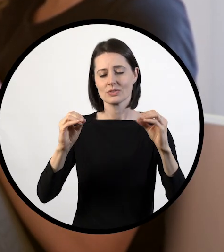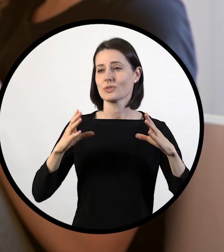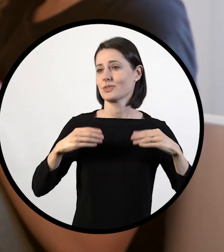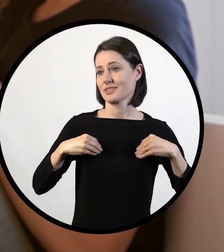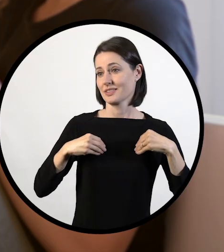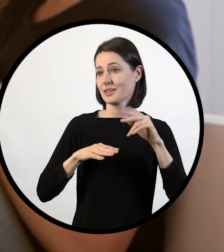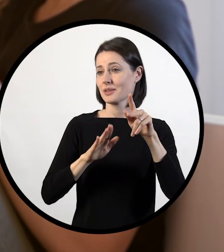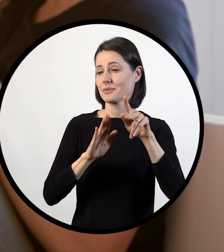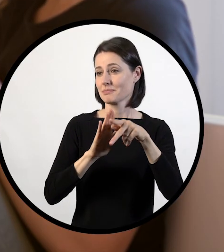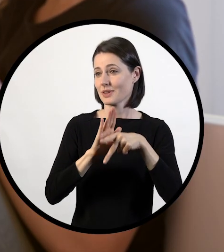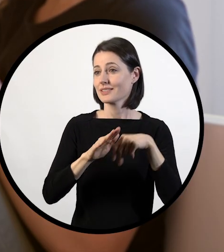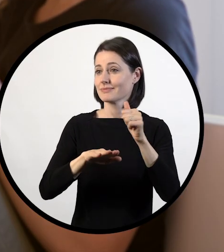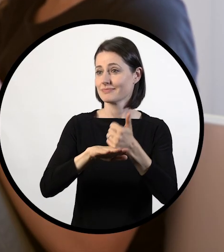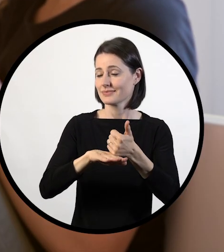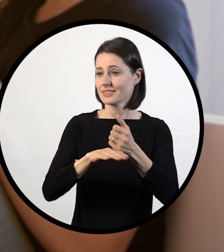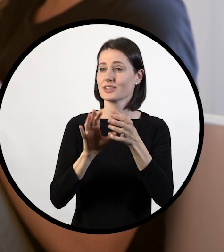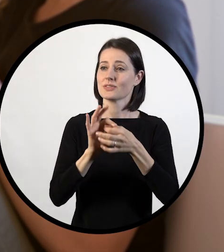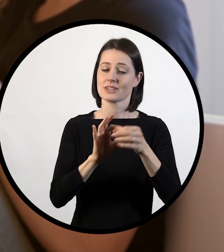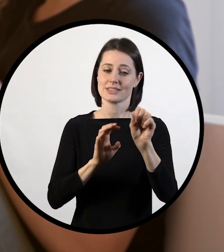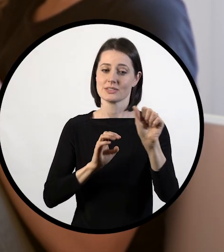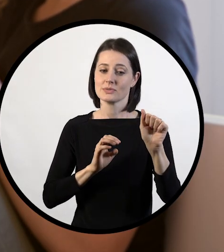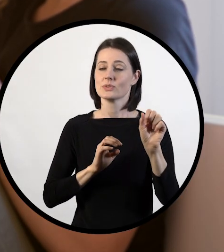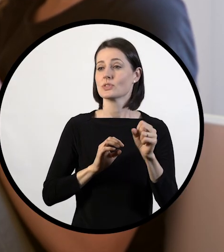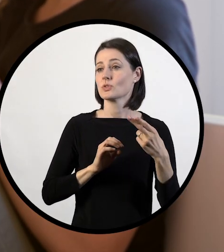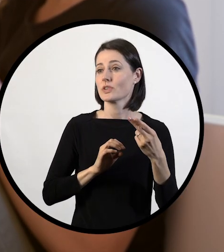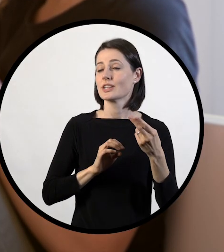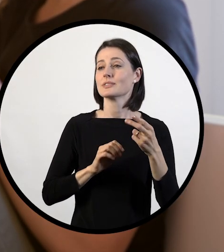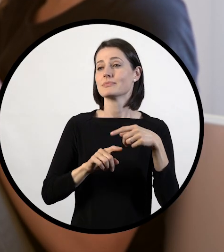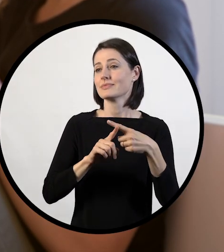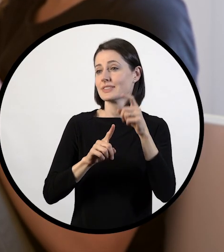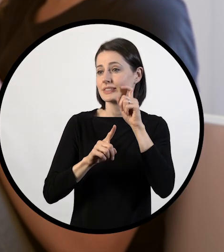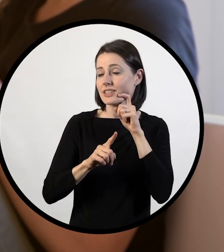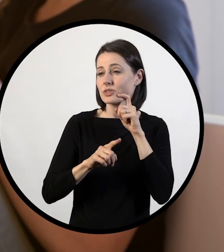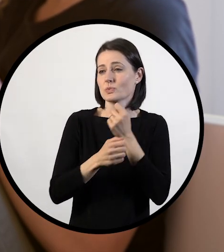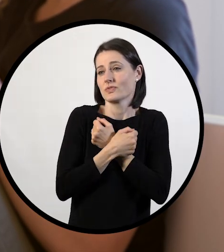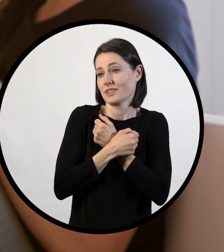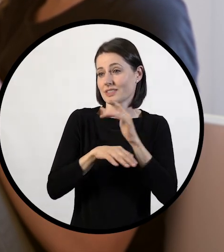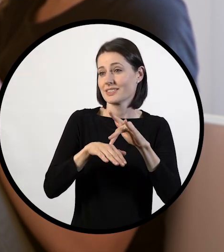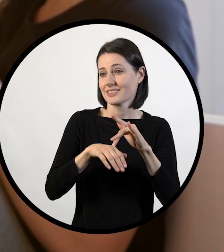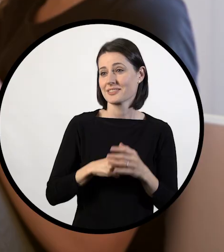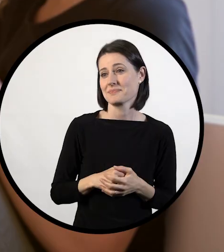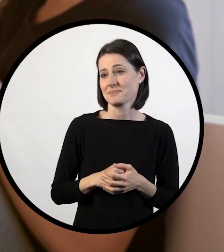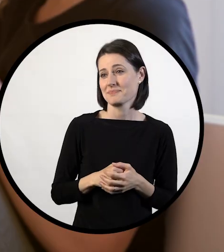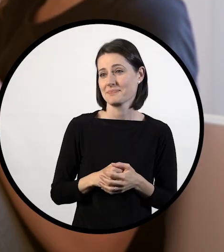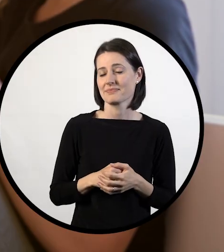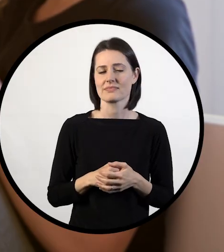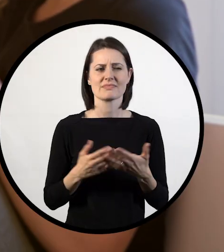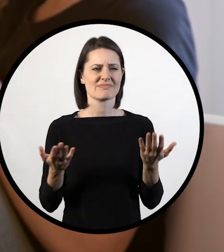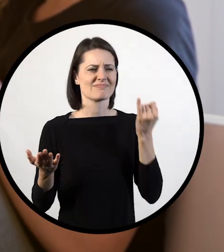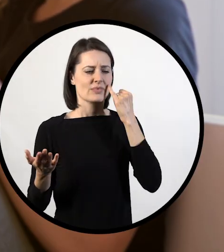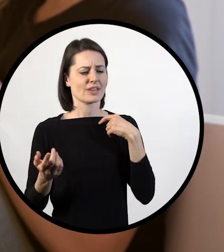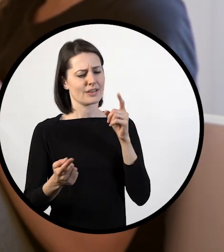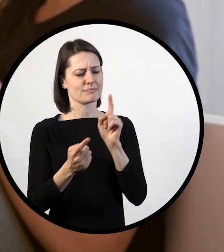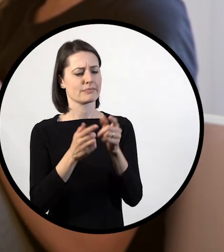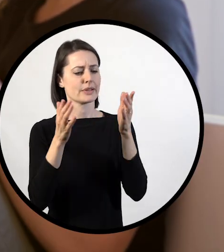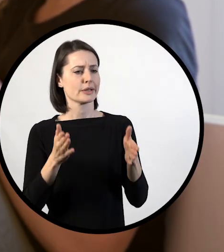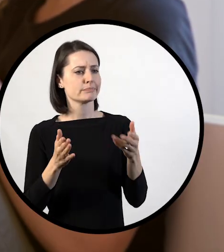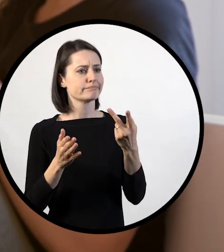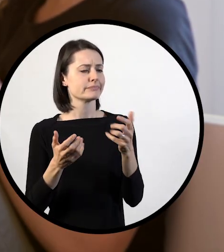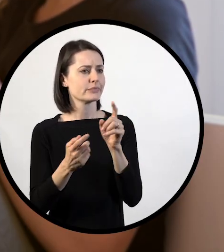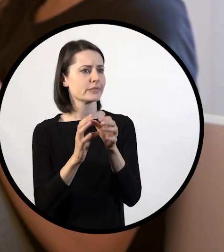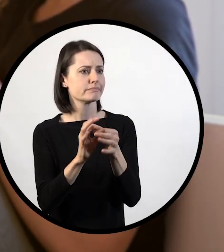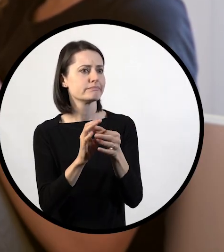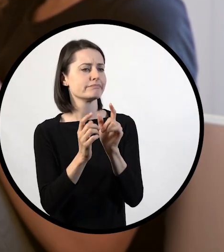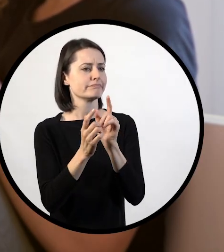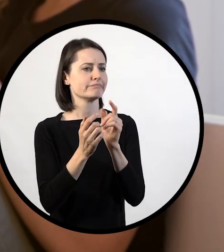abuse, sexual harassment, and sexual or affectionate contact. What if I meet someone and we want to be in a